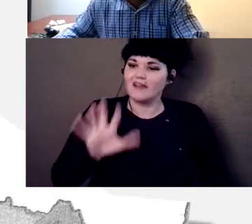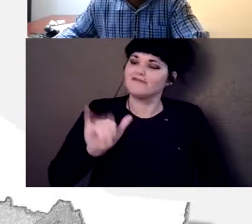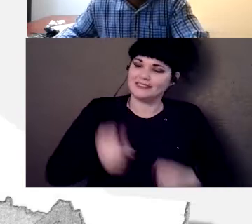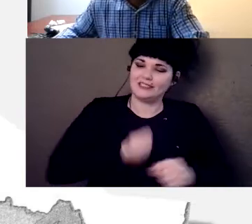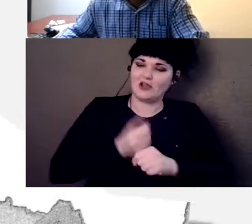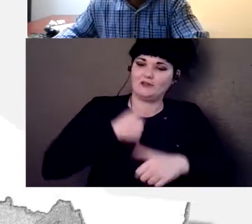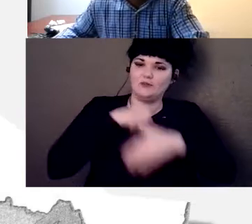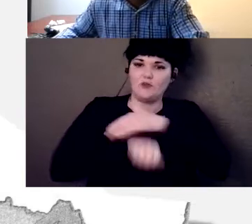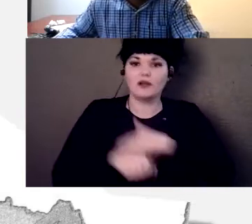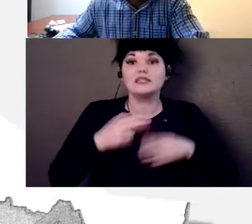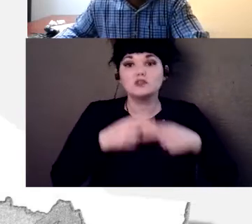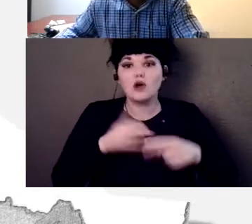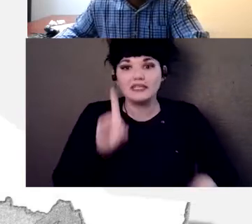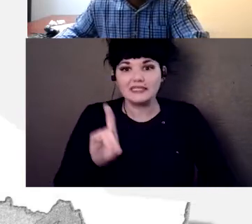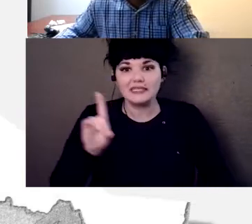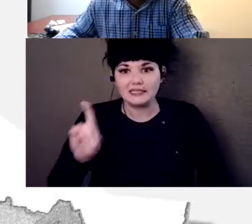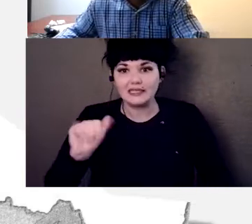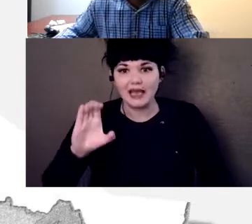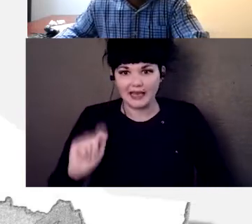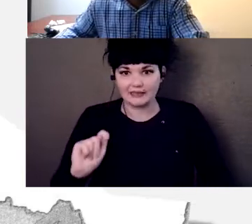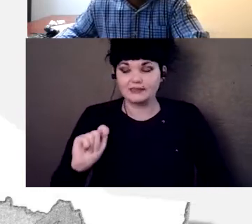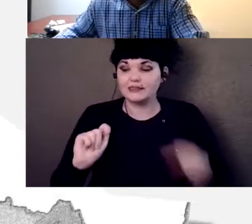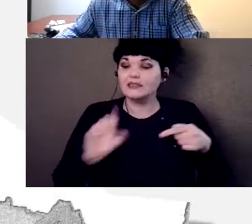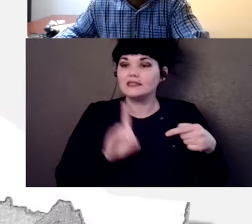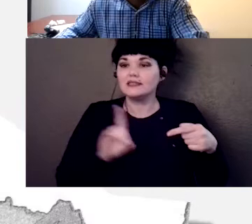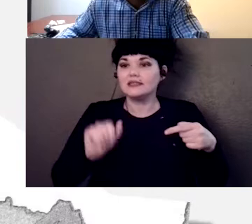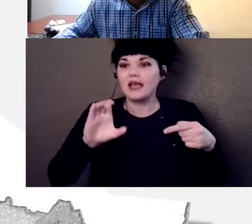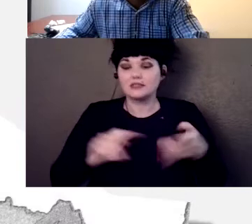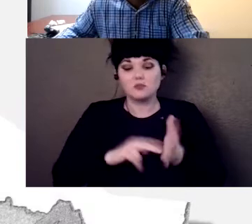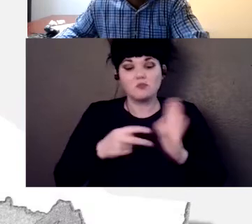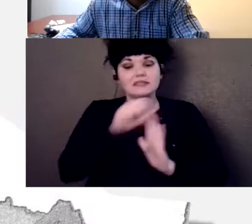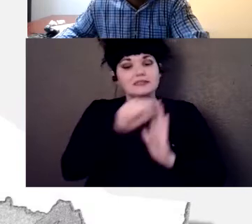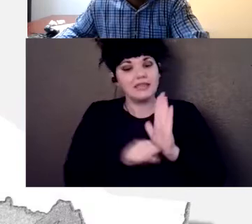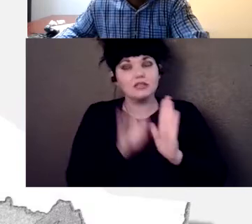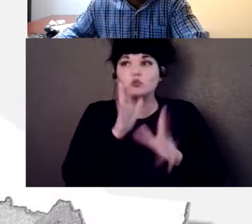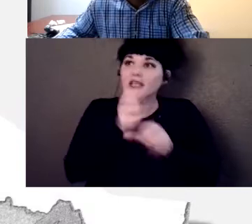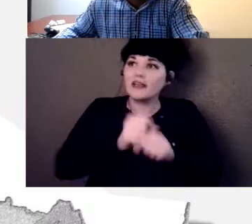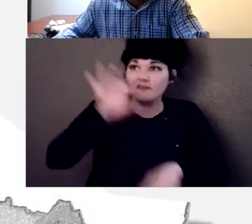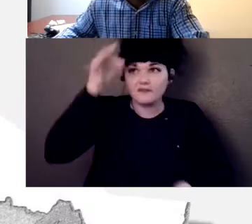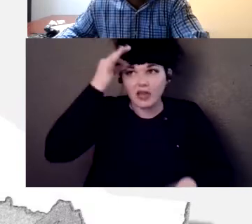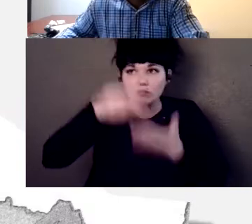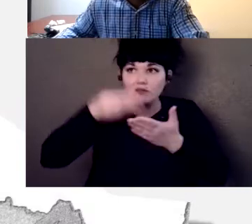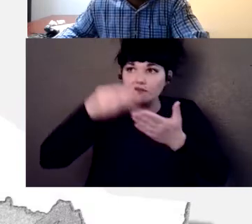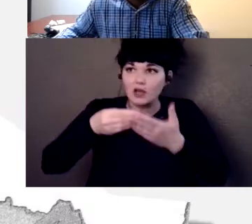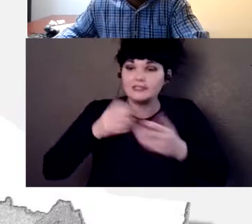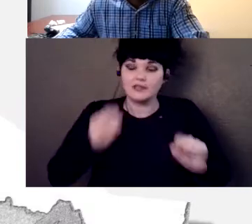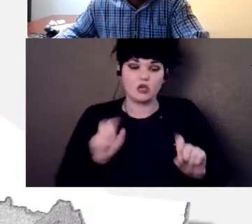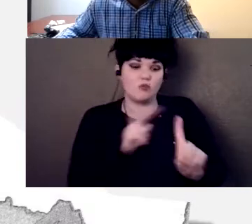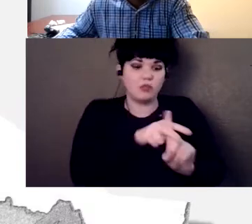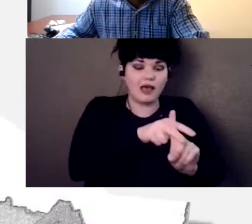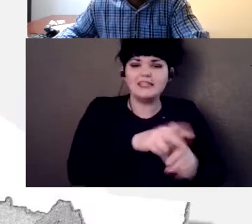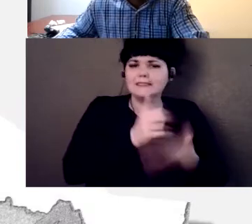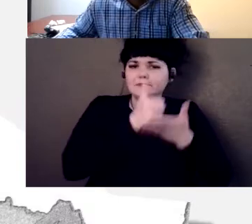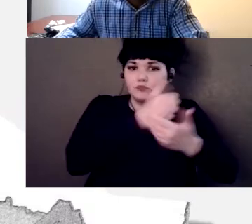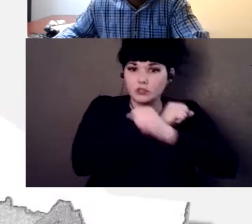as the DD Act. The DD Act offered states federal funds to protect the developmentally disabled if